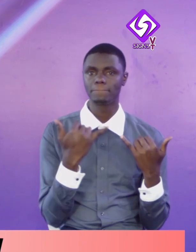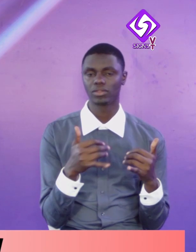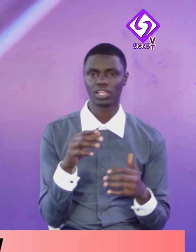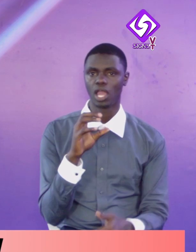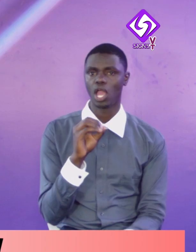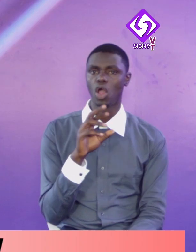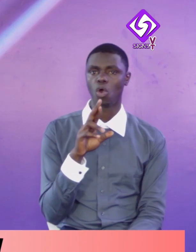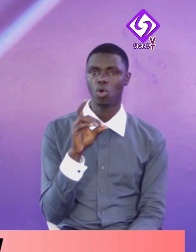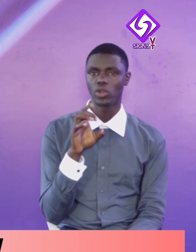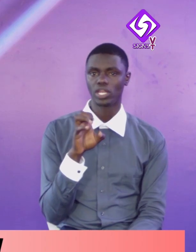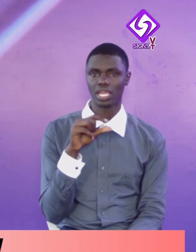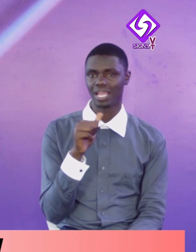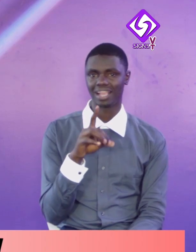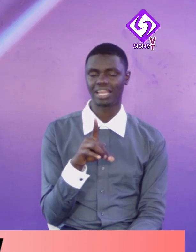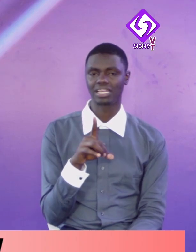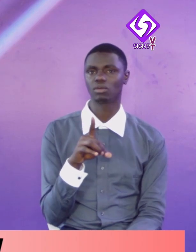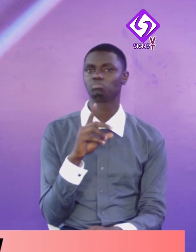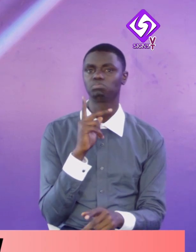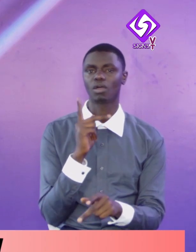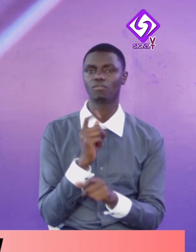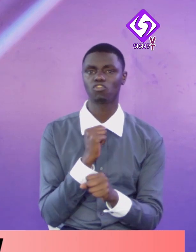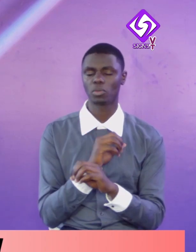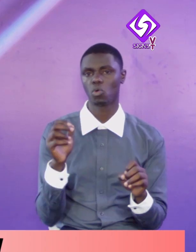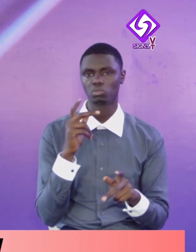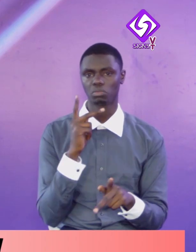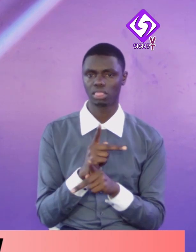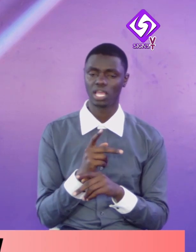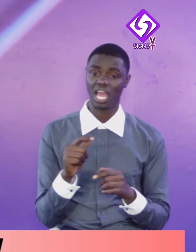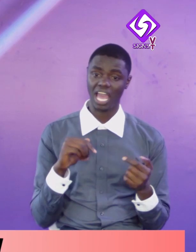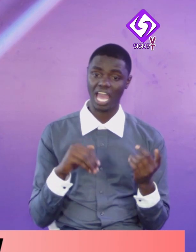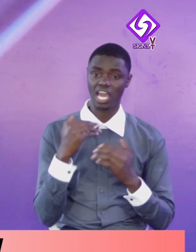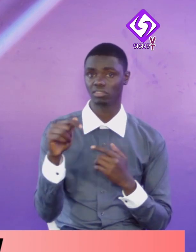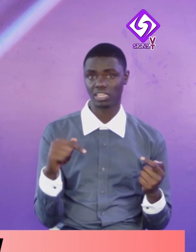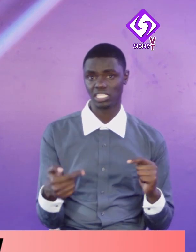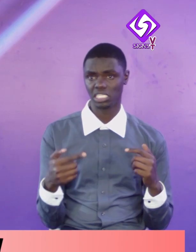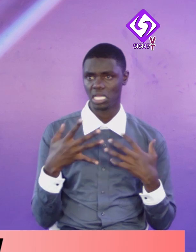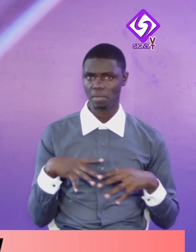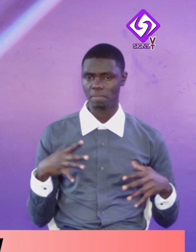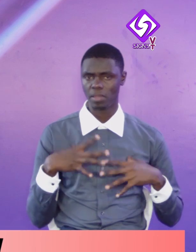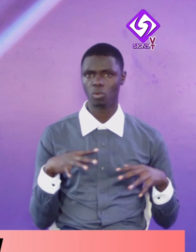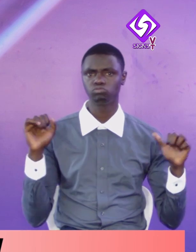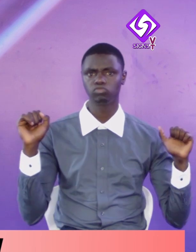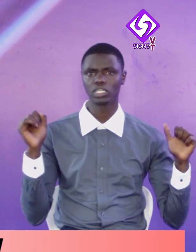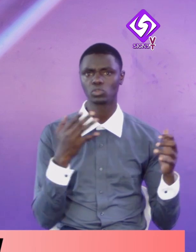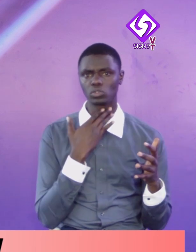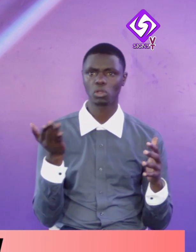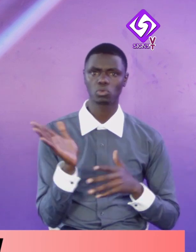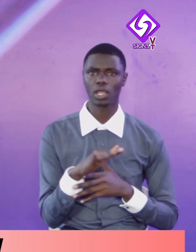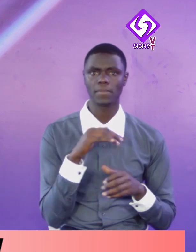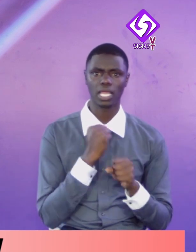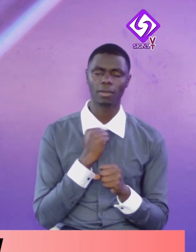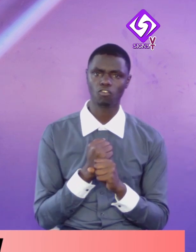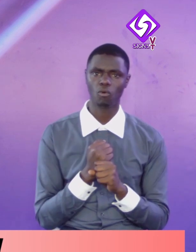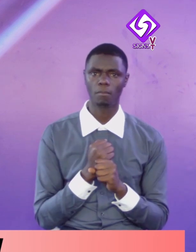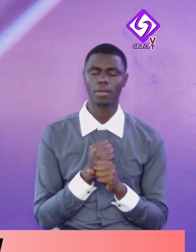was not performing. It was due to pressure because after the injury, the people or the fans wanted him to come back and perform